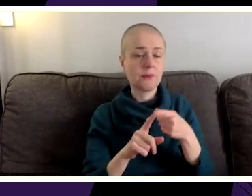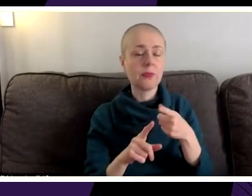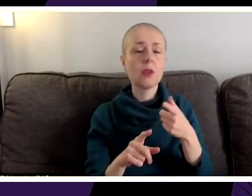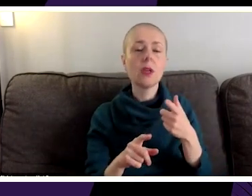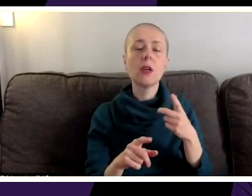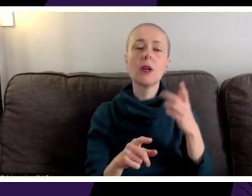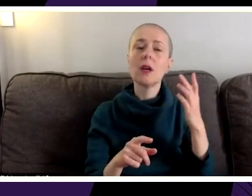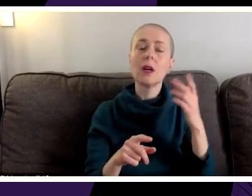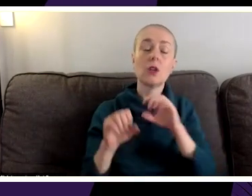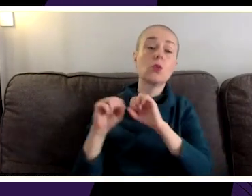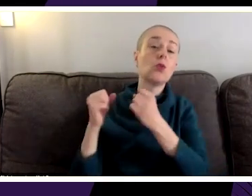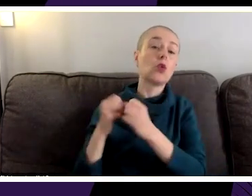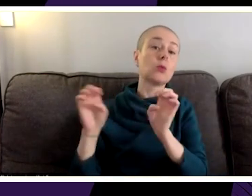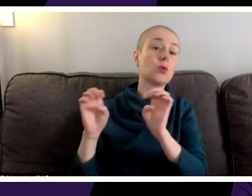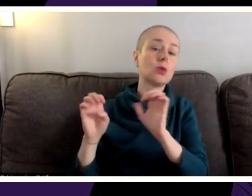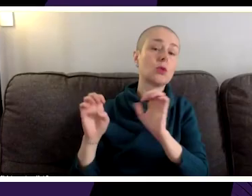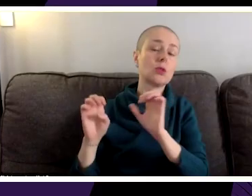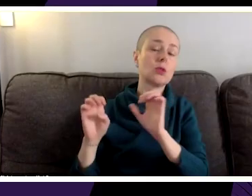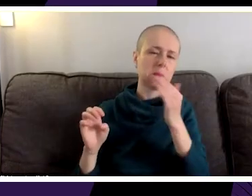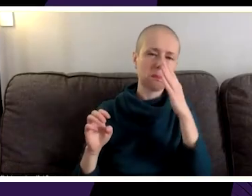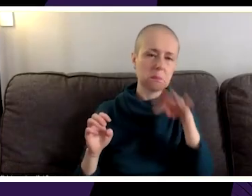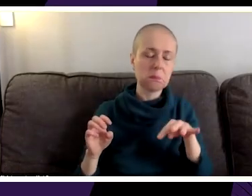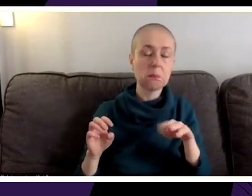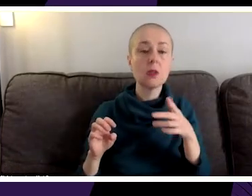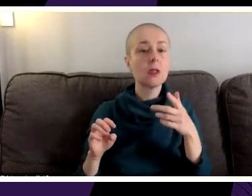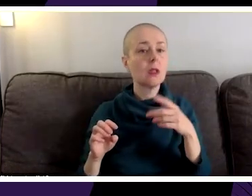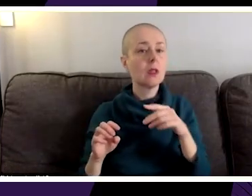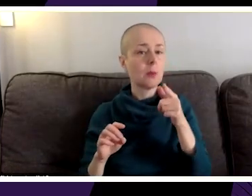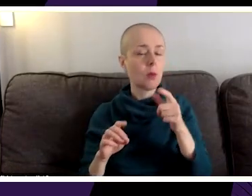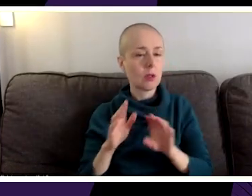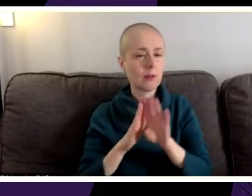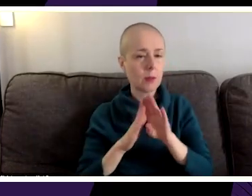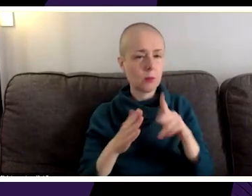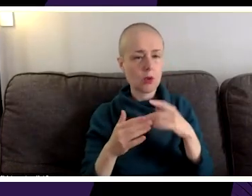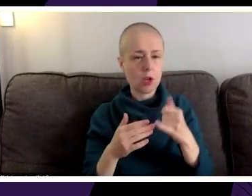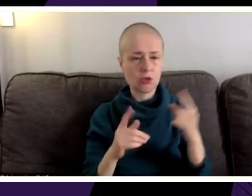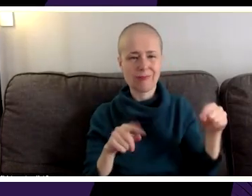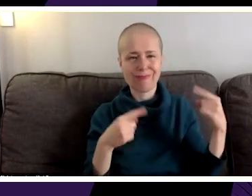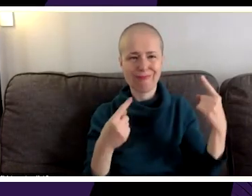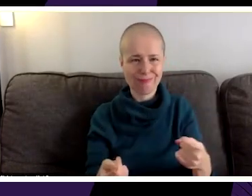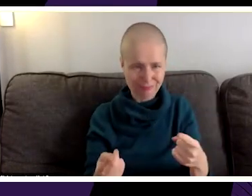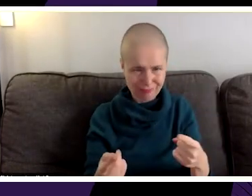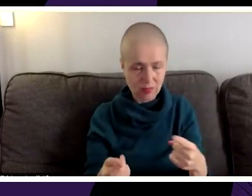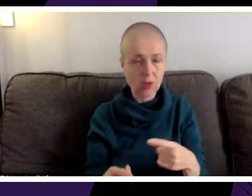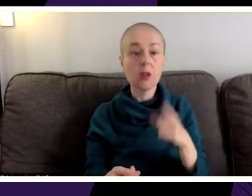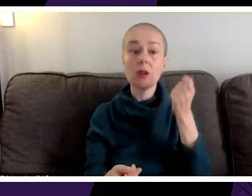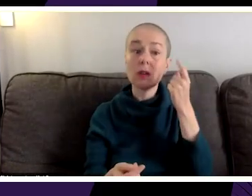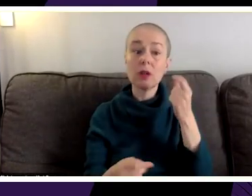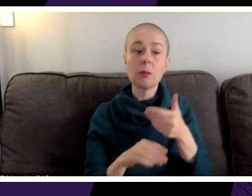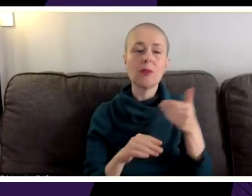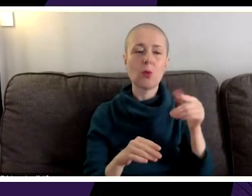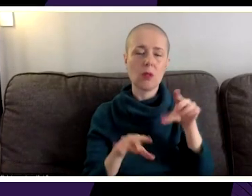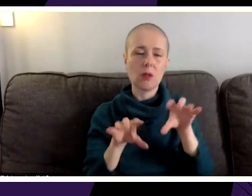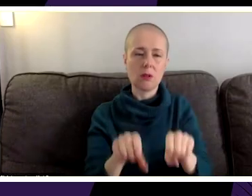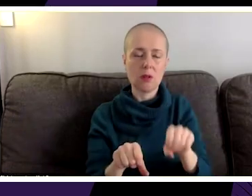social emergency is the water control project has been developing for centuries. Before the colony,